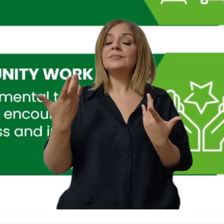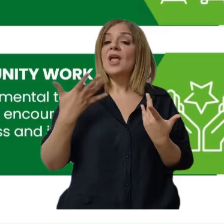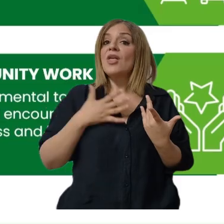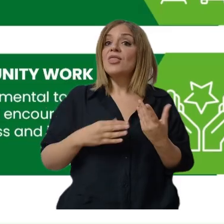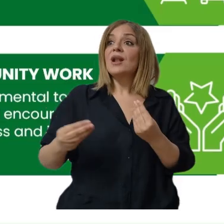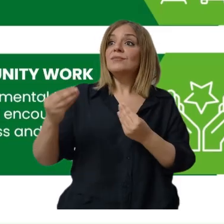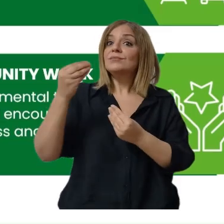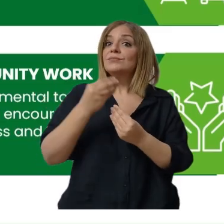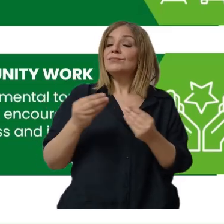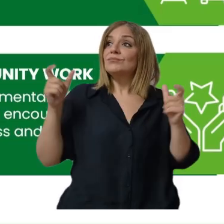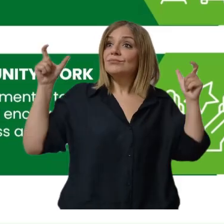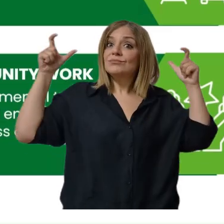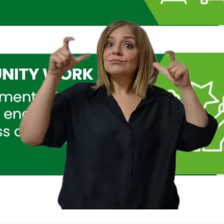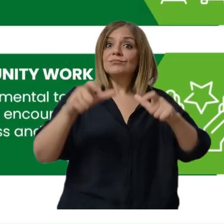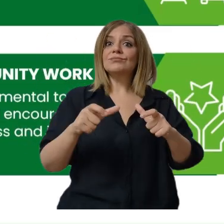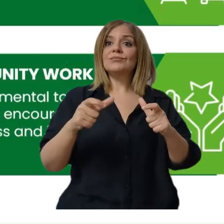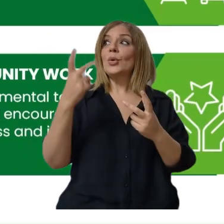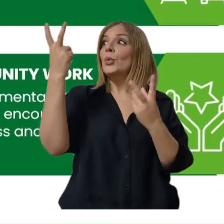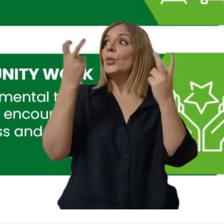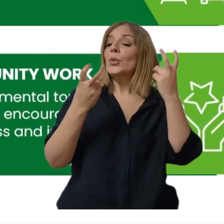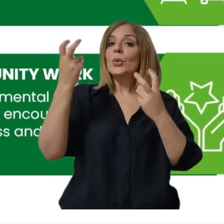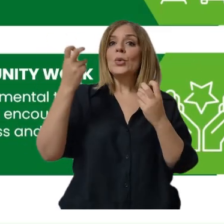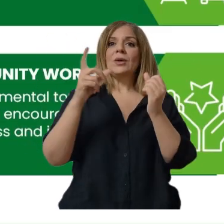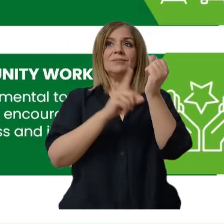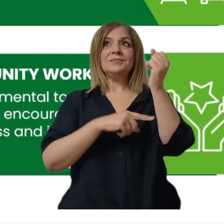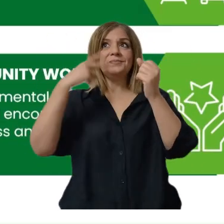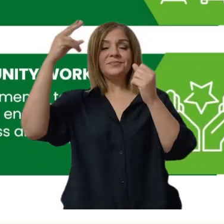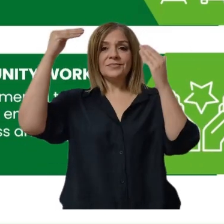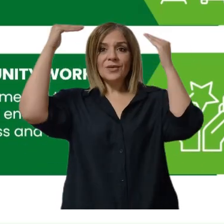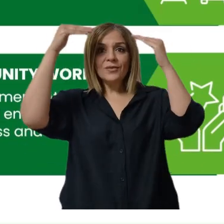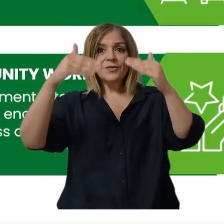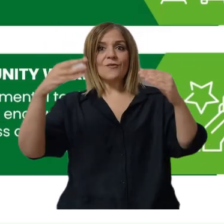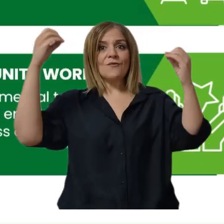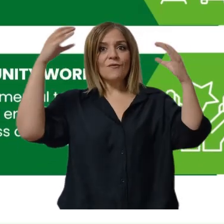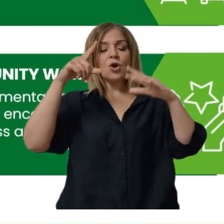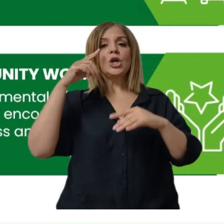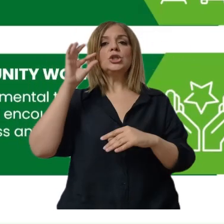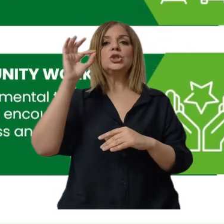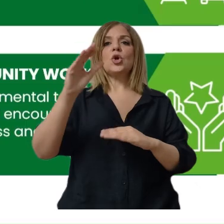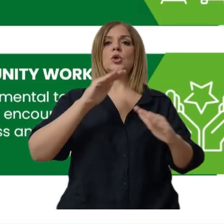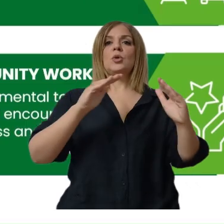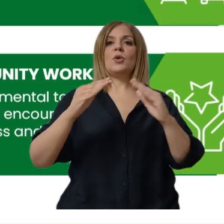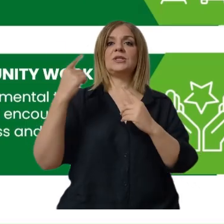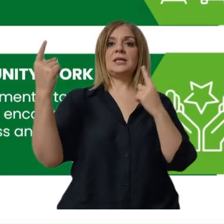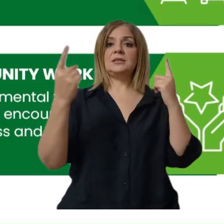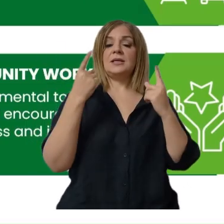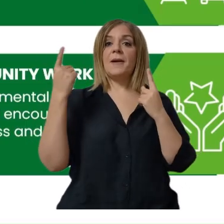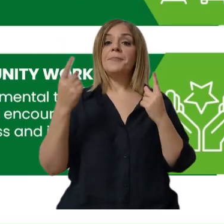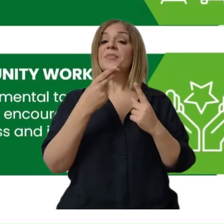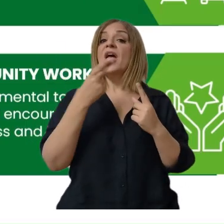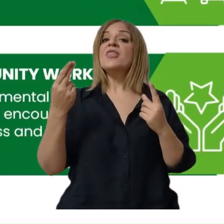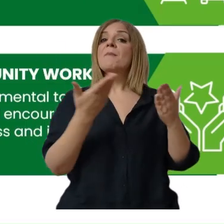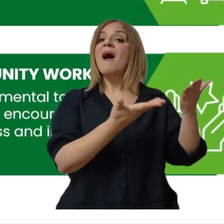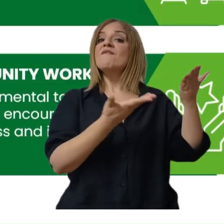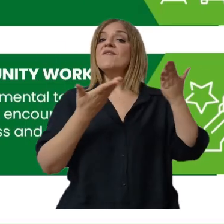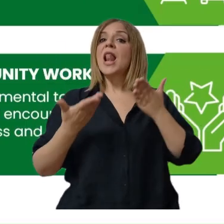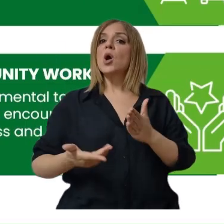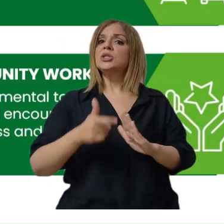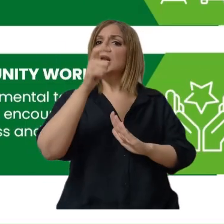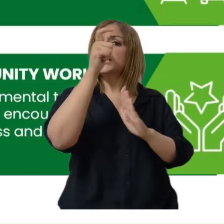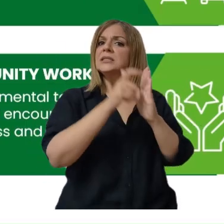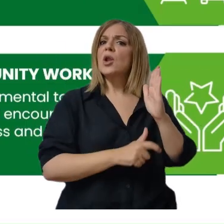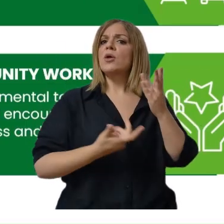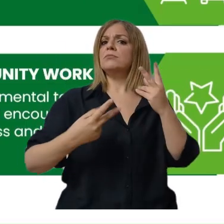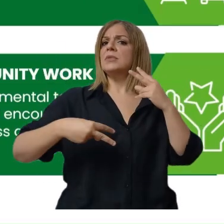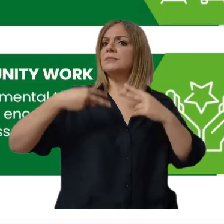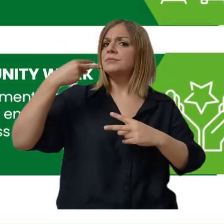and for better insulation and to protect the environment. On the hospitality sector, hotels